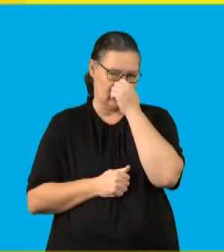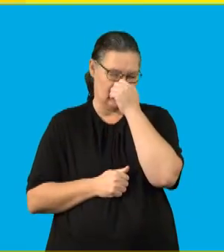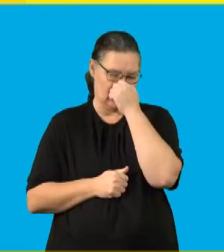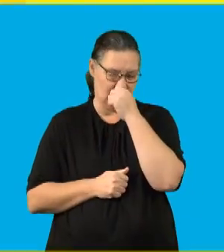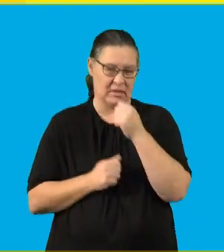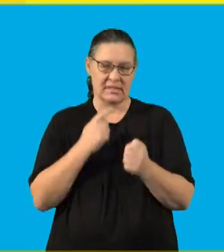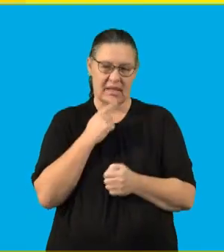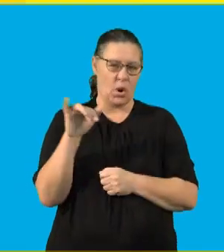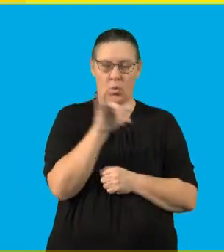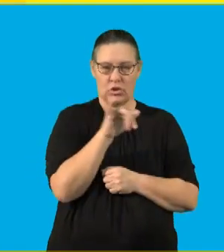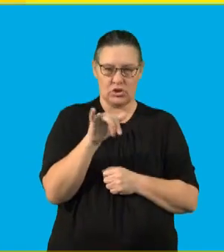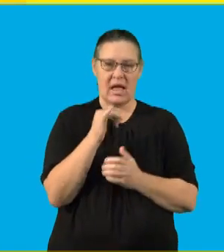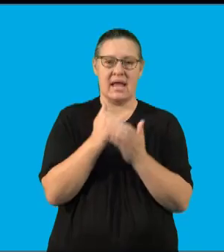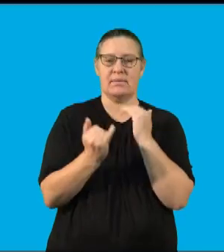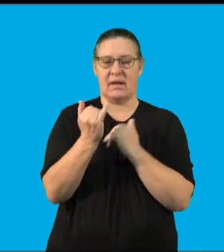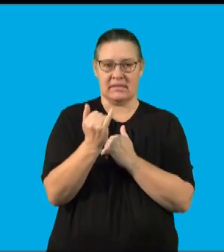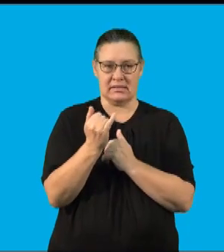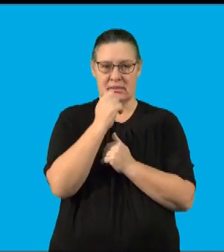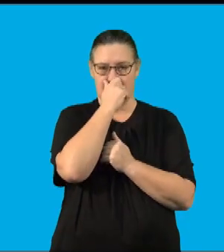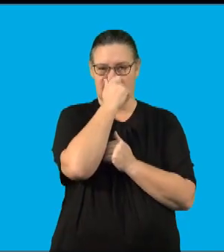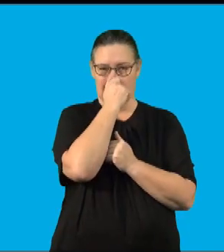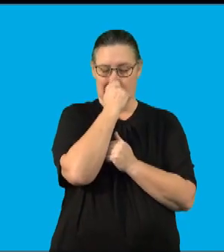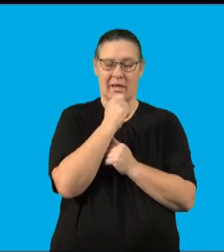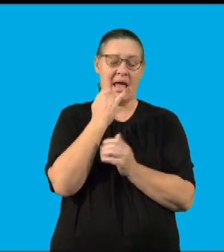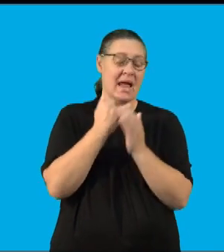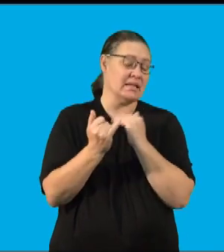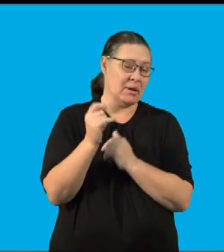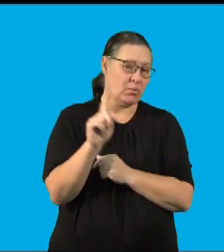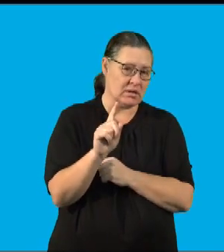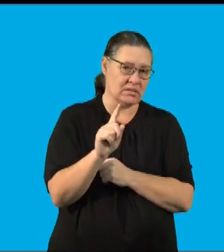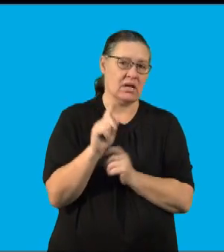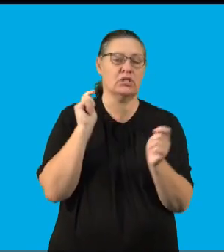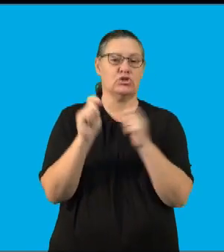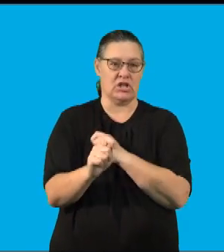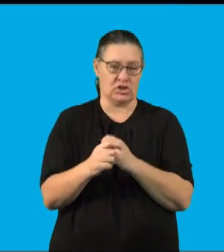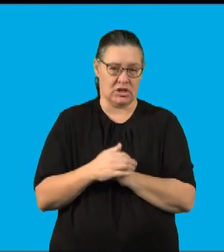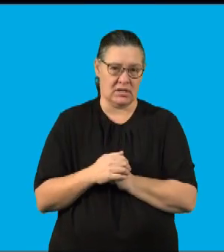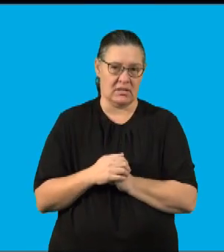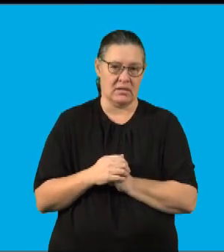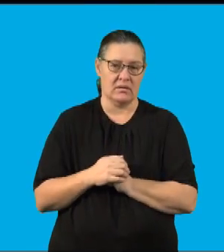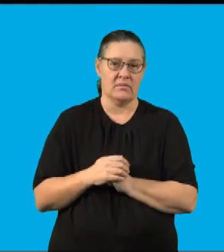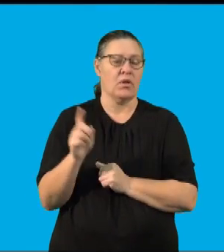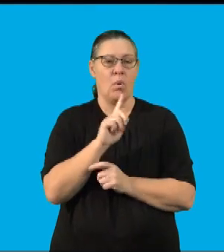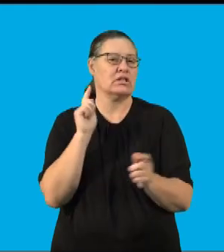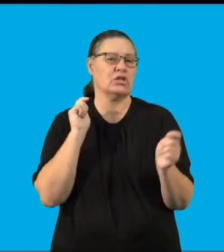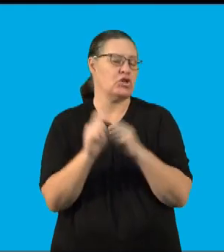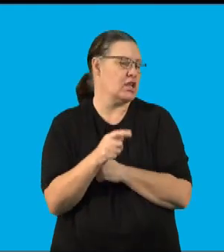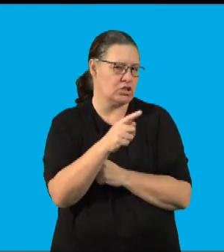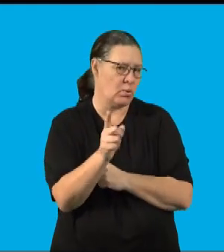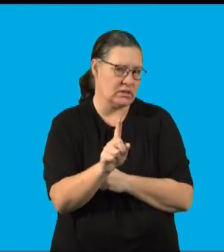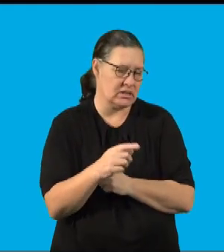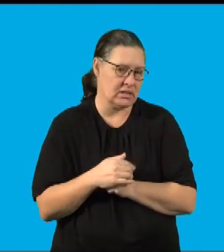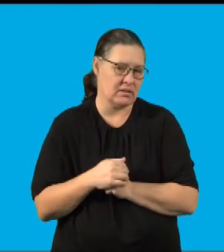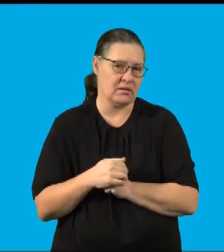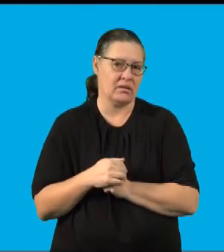in this case now, we are told which one is independent. We know that independent variable, it is changed. So what are